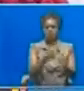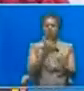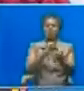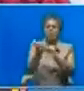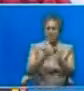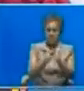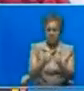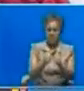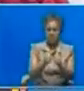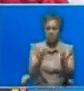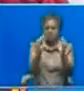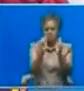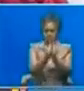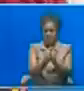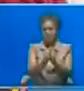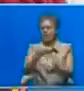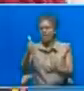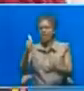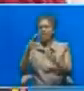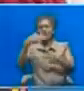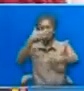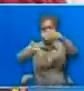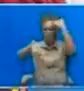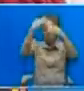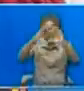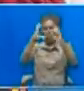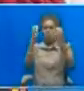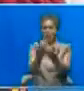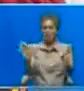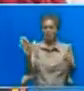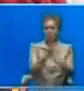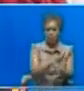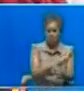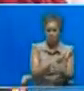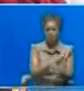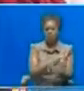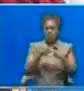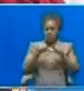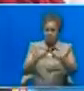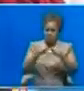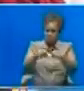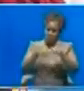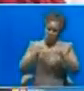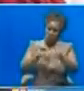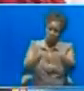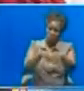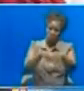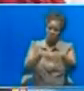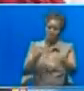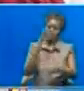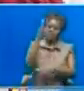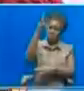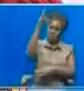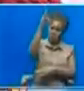competing with reputable universities worldwide. As we move forward into the